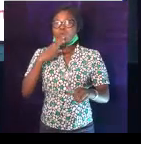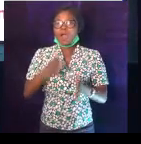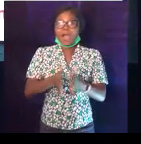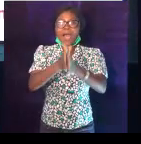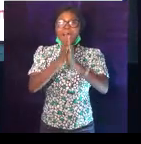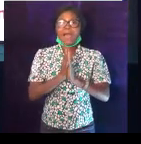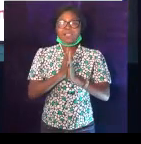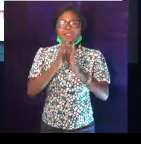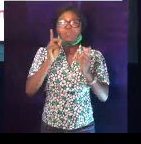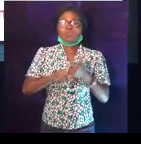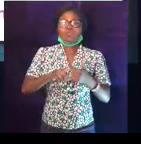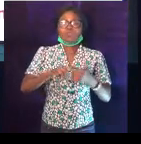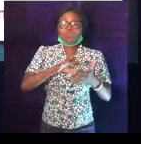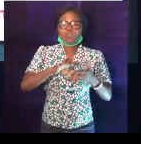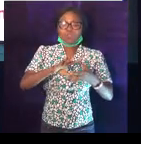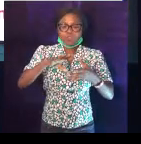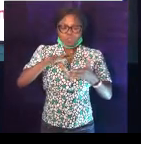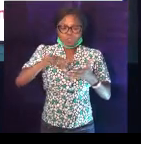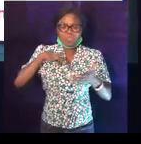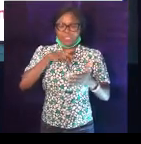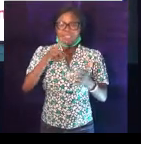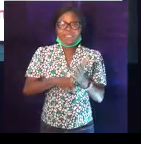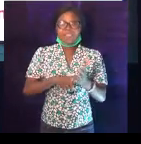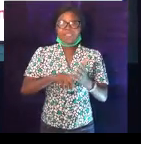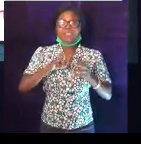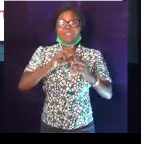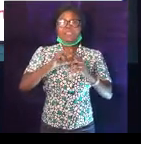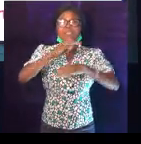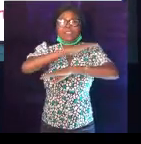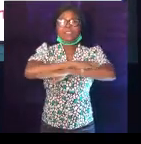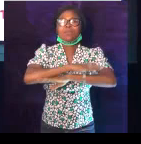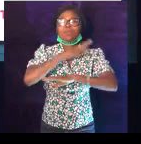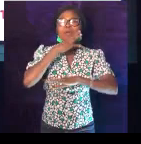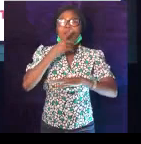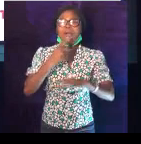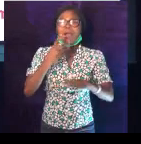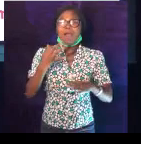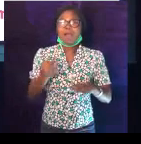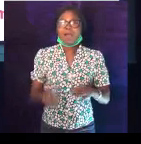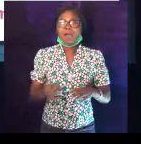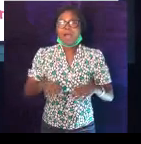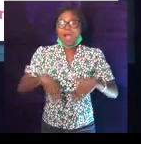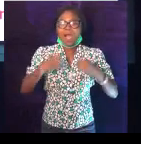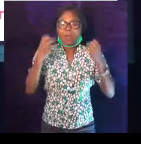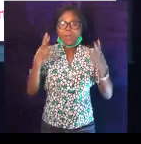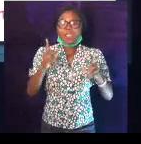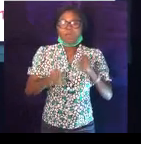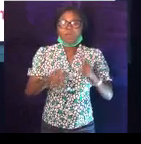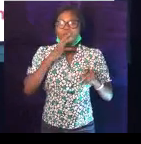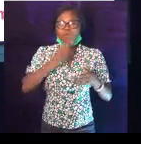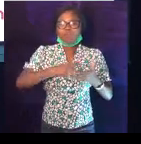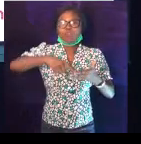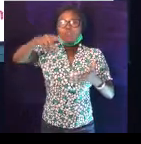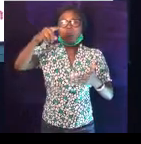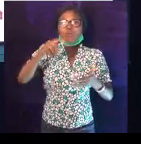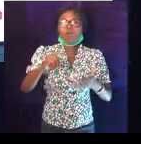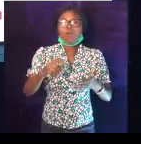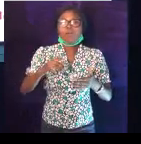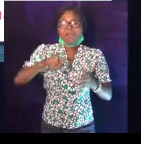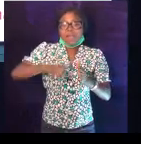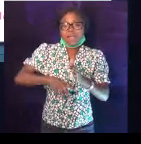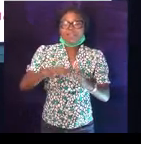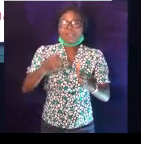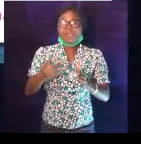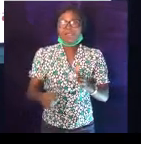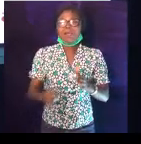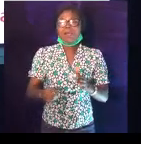You were asked to study this table and answer the questions below. How many pupils scored less than 3 marks? This is the